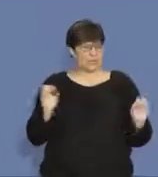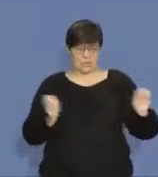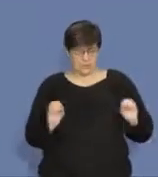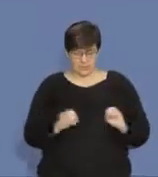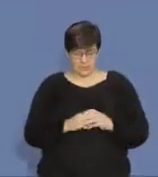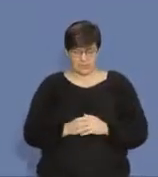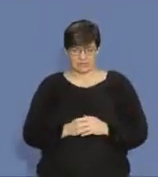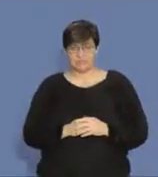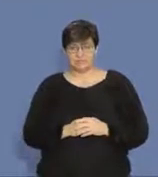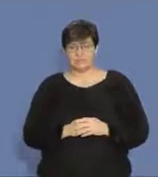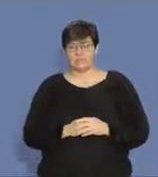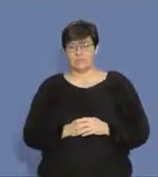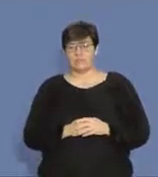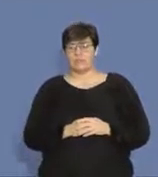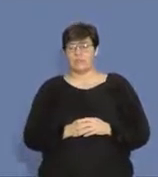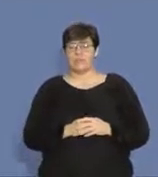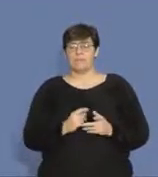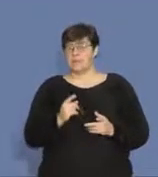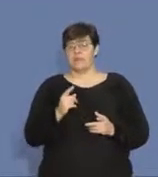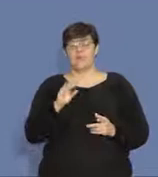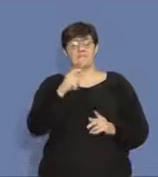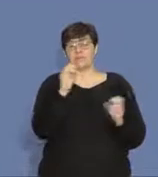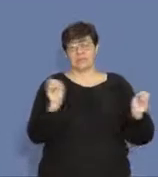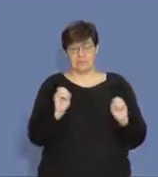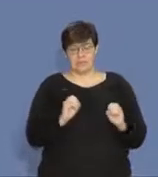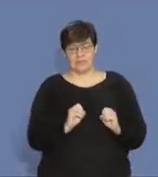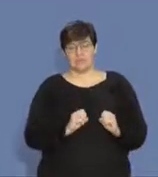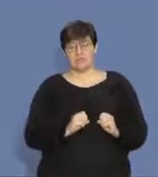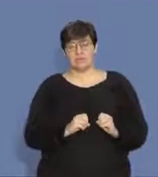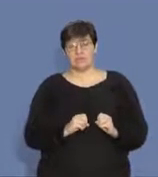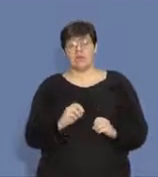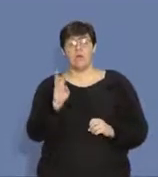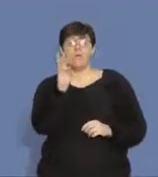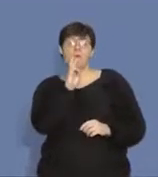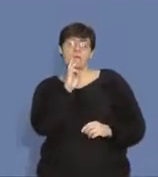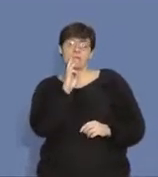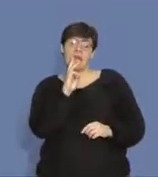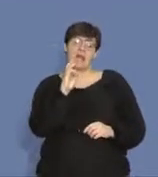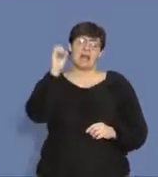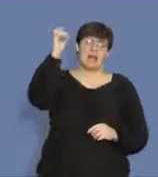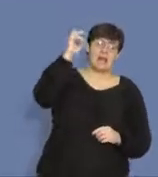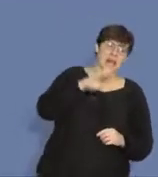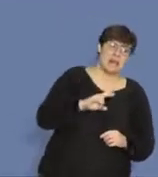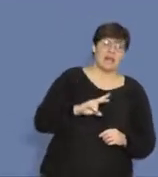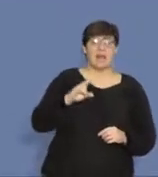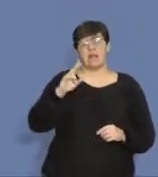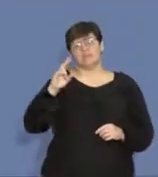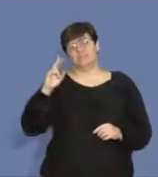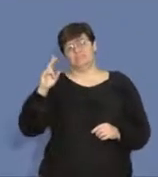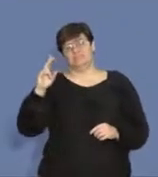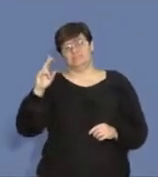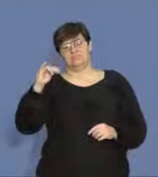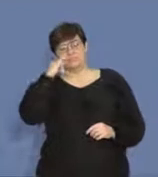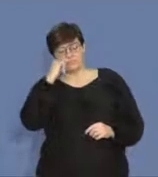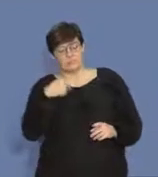applicable, so there will be no VAT on it. When it comes to telephone, water, and electricity, I have paid